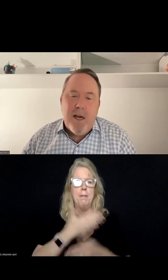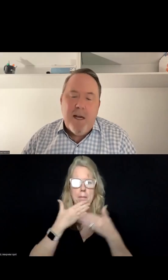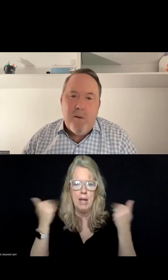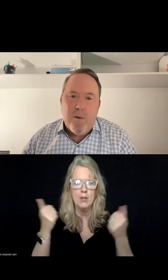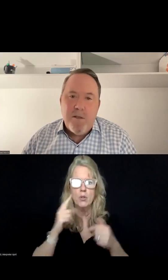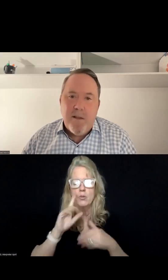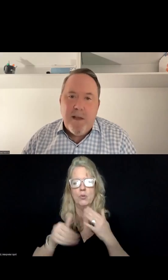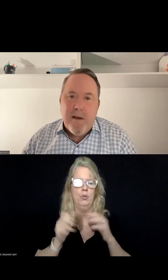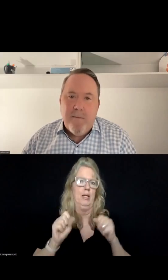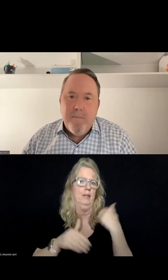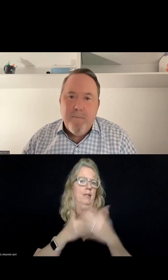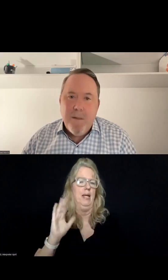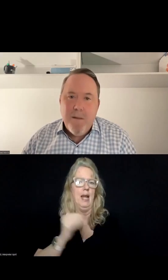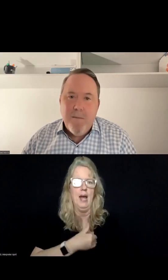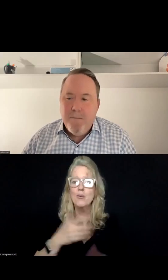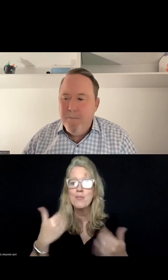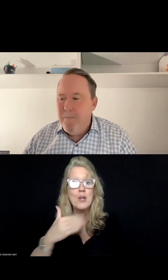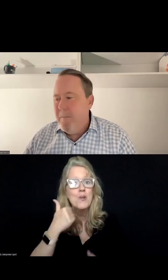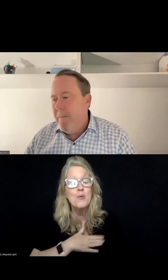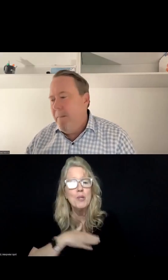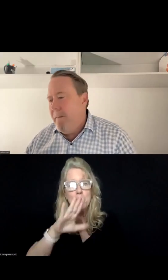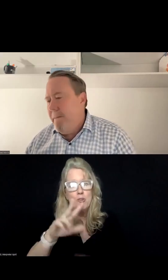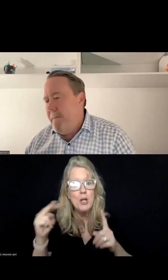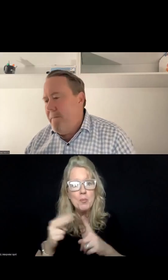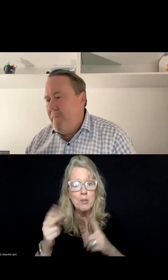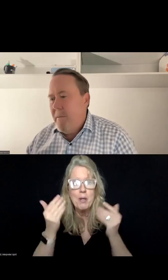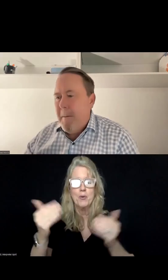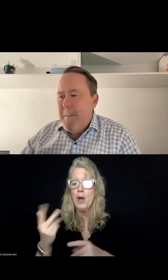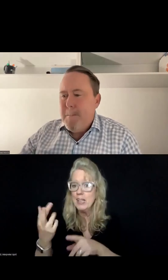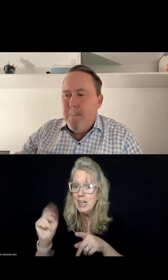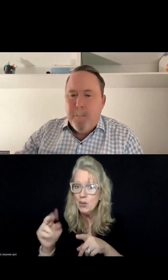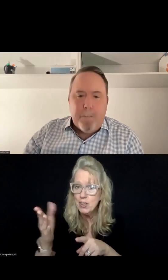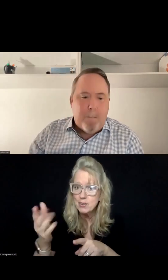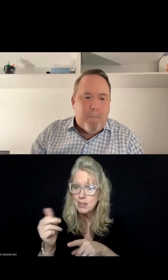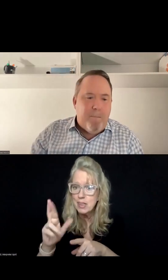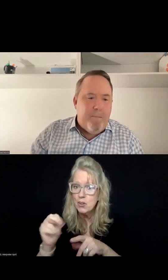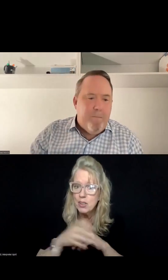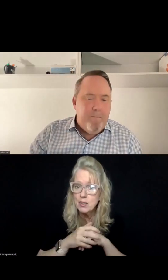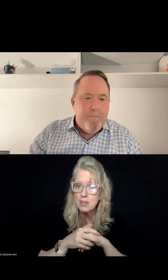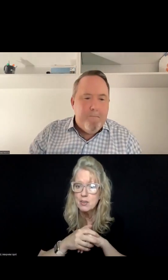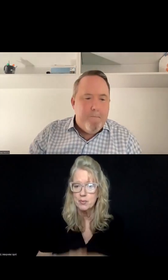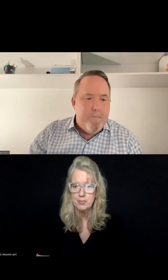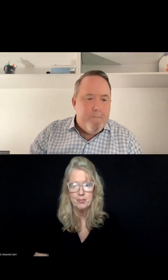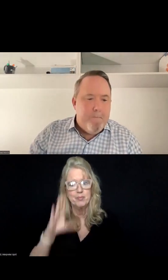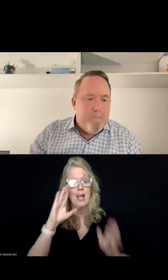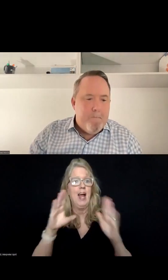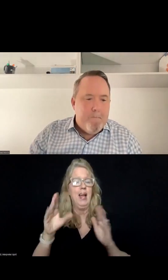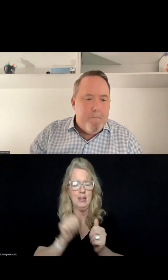everyone to shine in the roles that they have. Appreciate your perspective, Chad. Let's move on to Karen if we can. Karen? Hi,